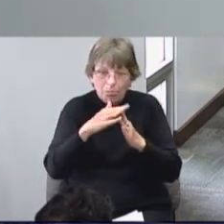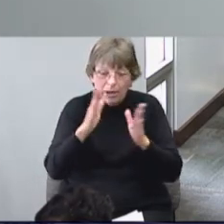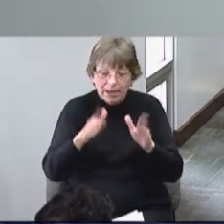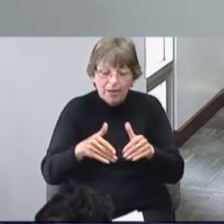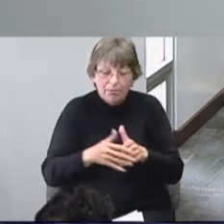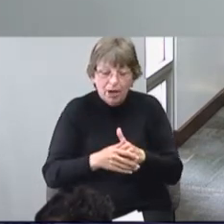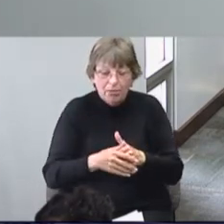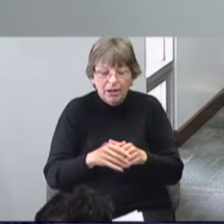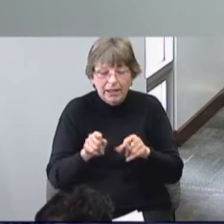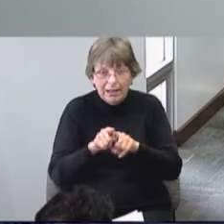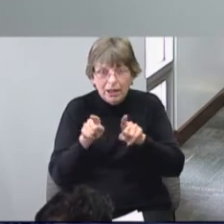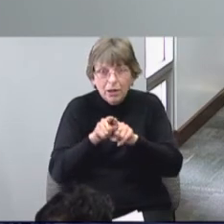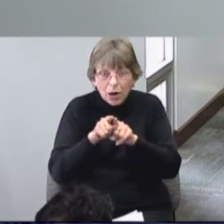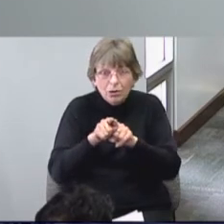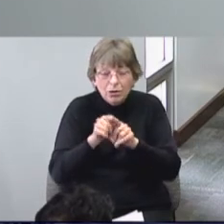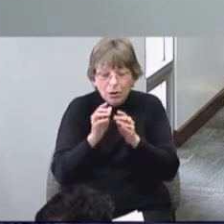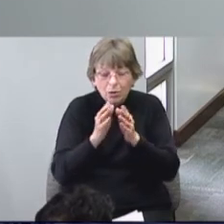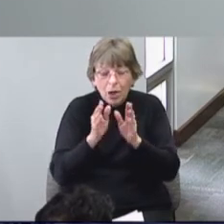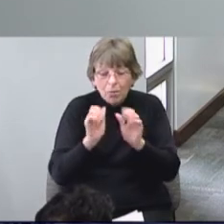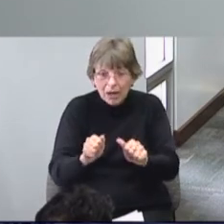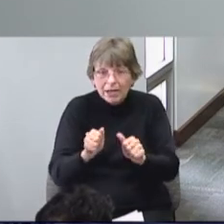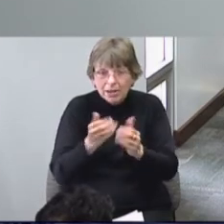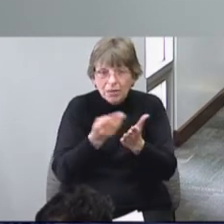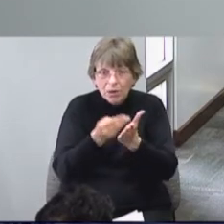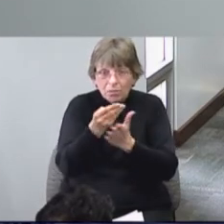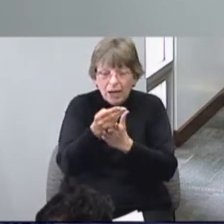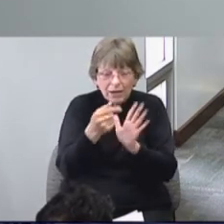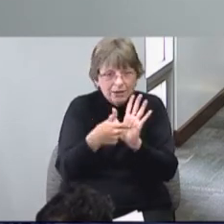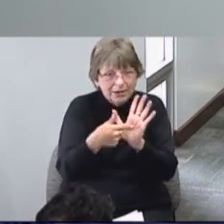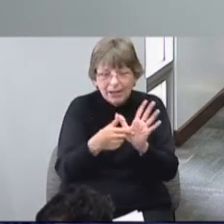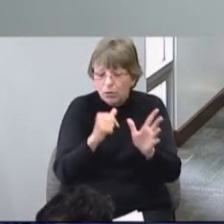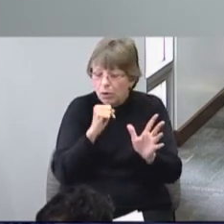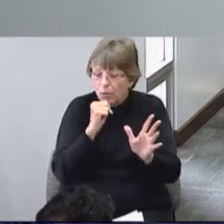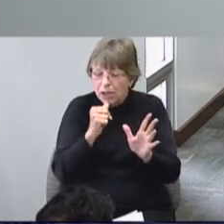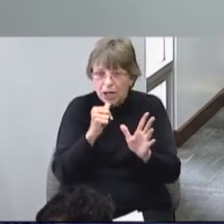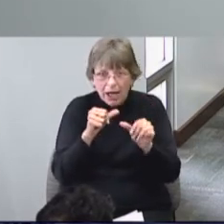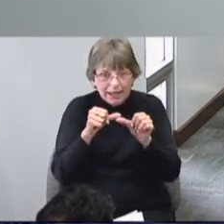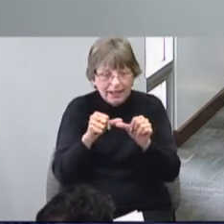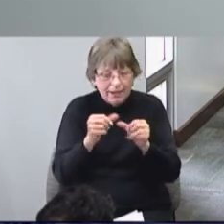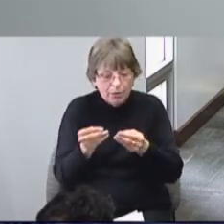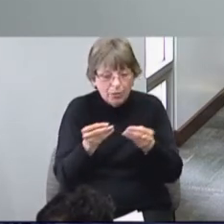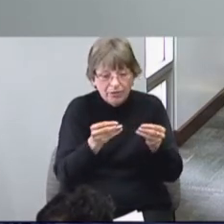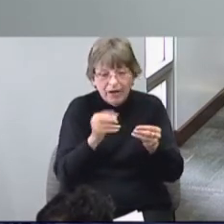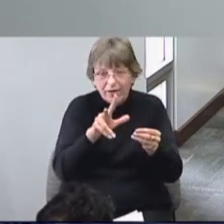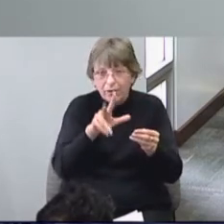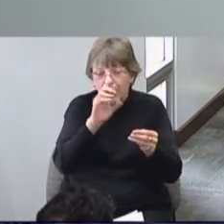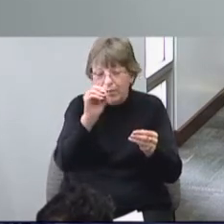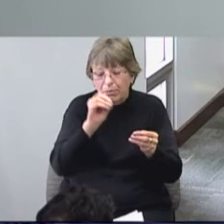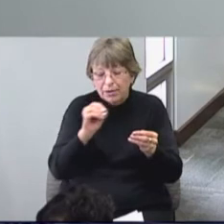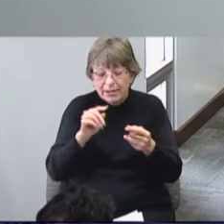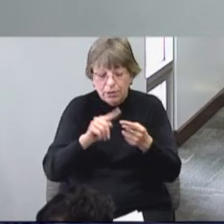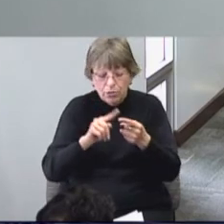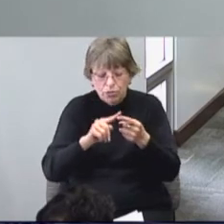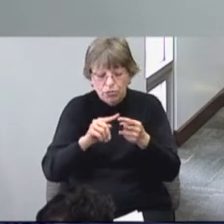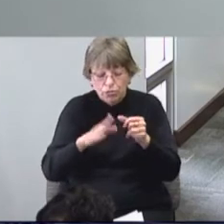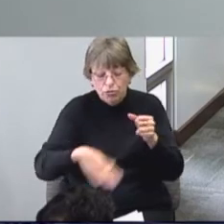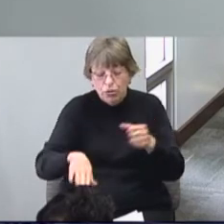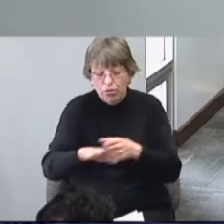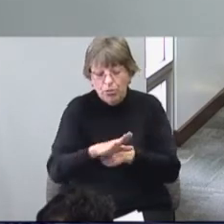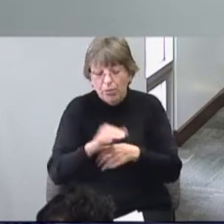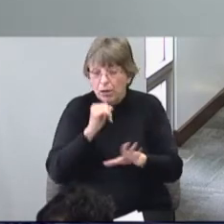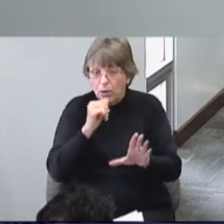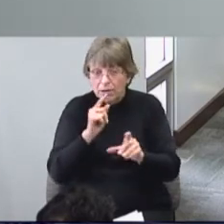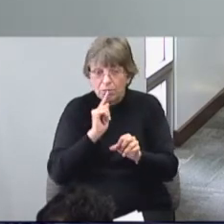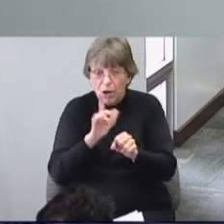well as prospective buyers, indicated that we would no longer continue to provide that 3% to the property, or at least it wasn't